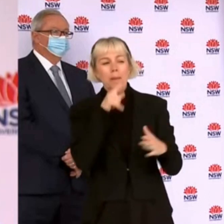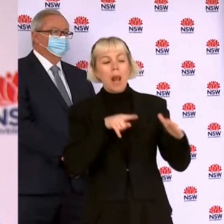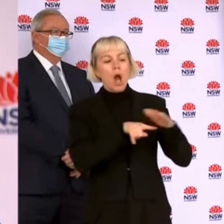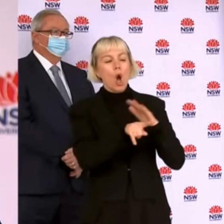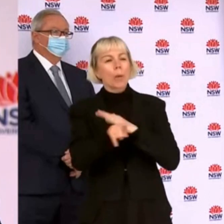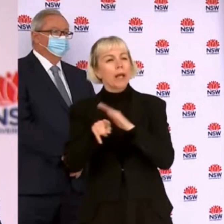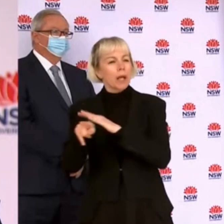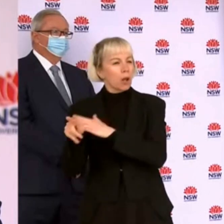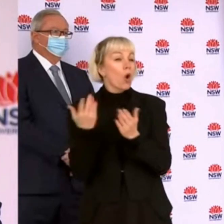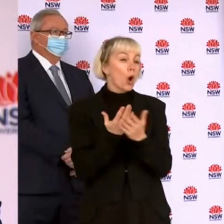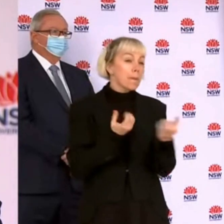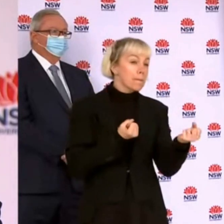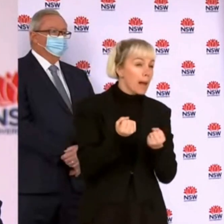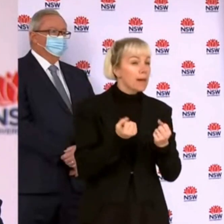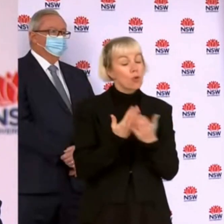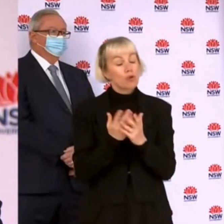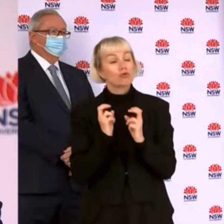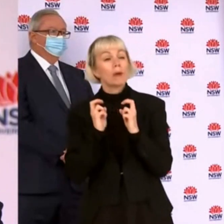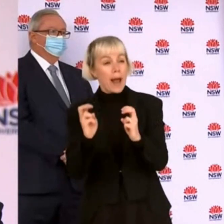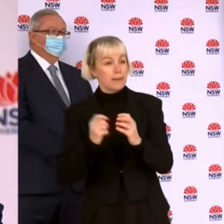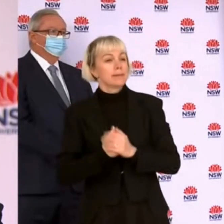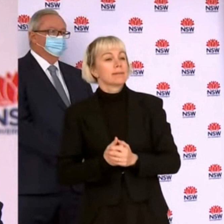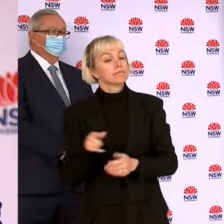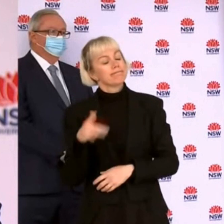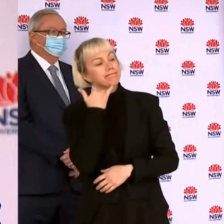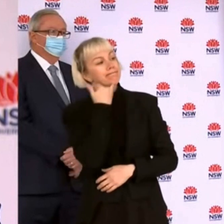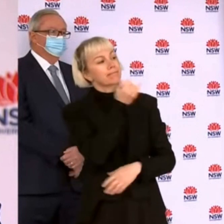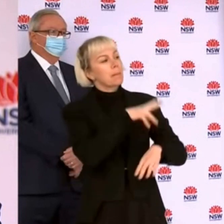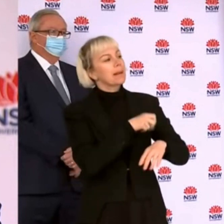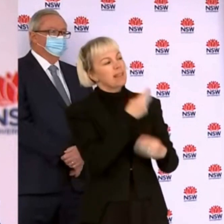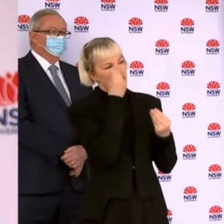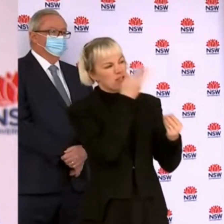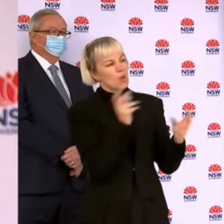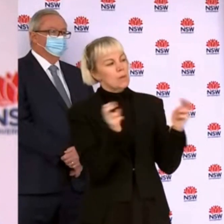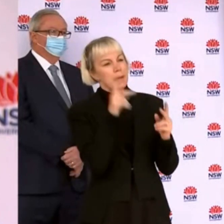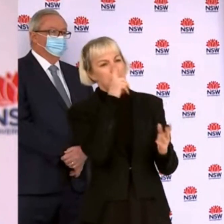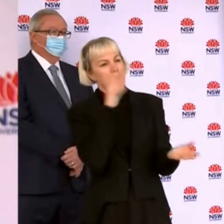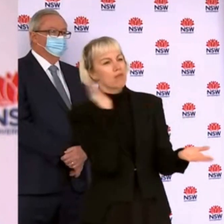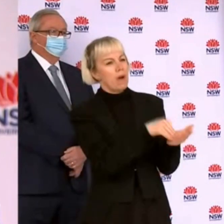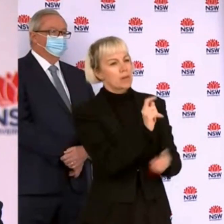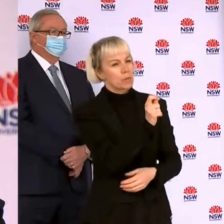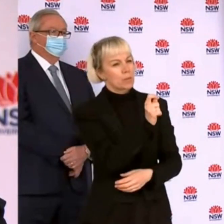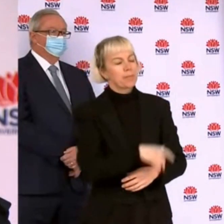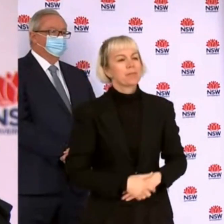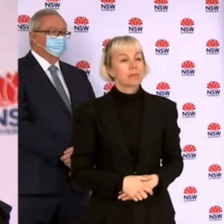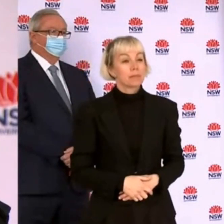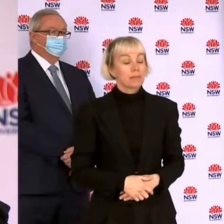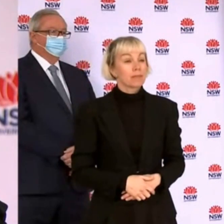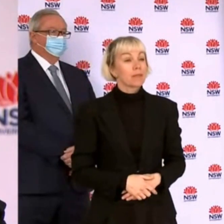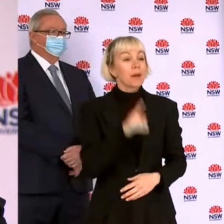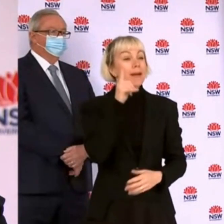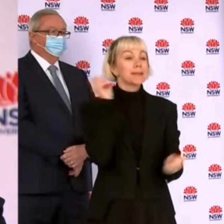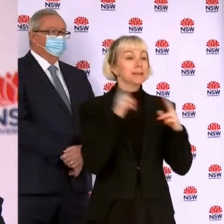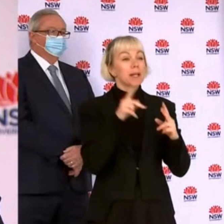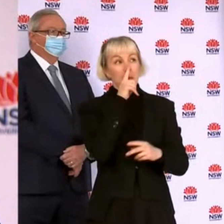that are leaving. And often it's the case that country New South Wales, that there are police in those police districts that are meeting those